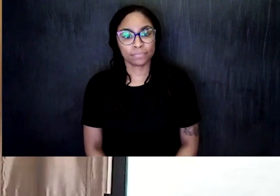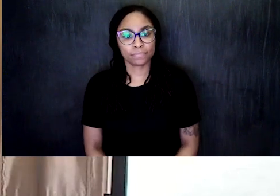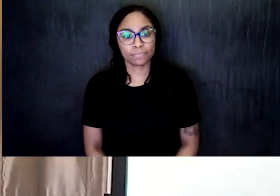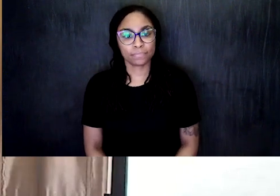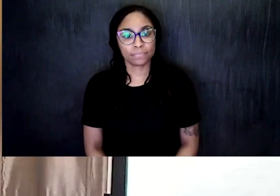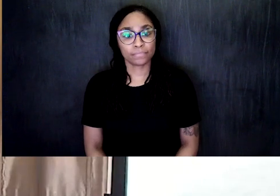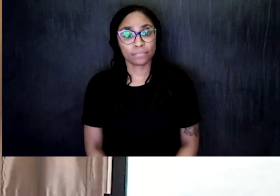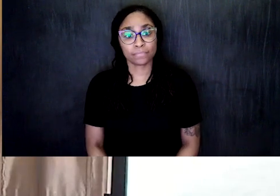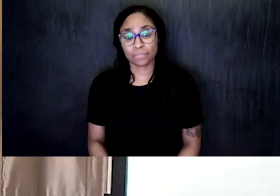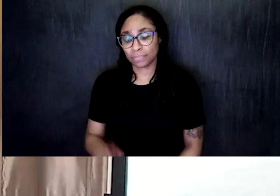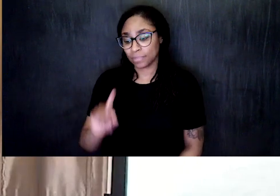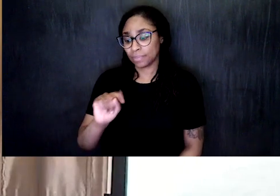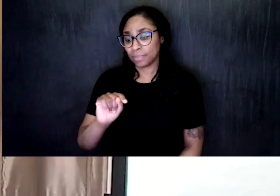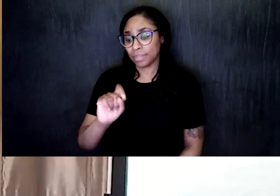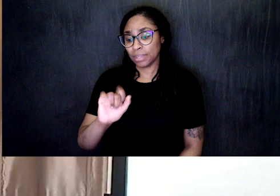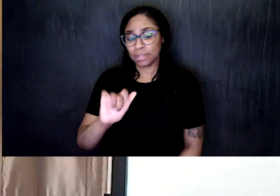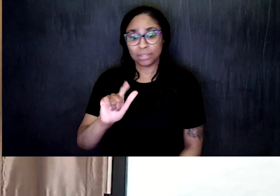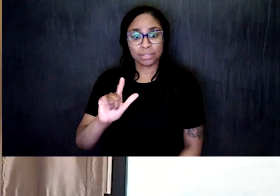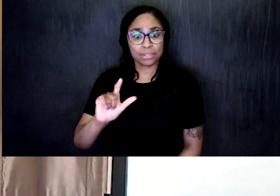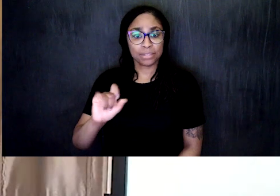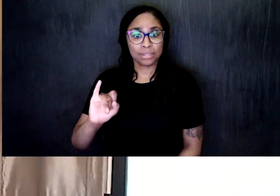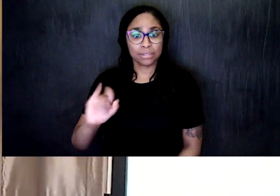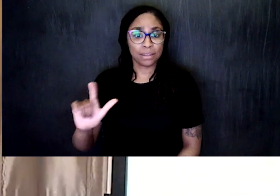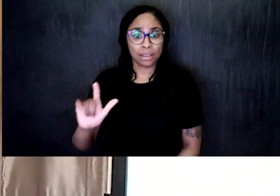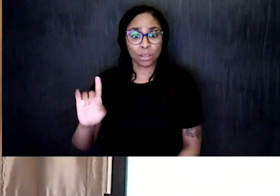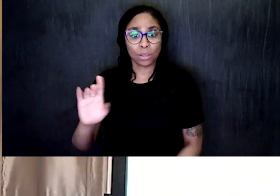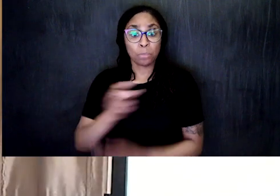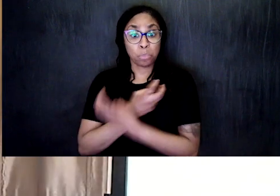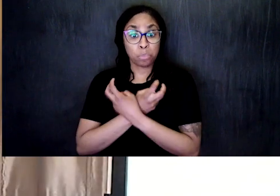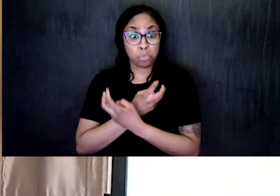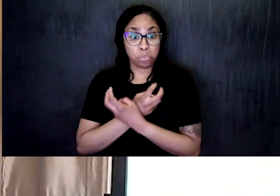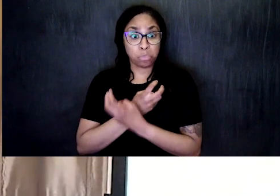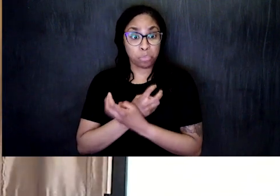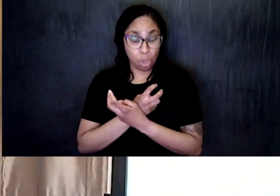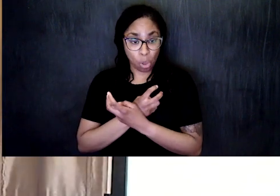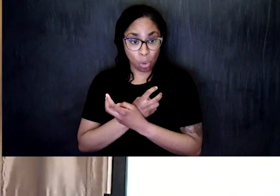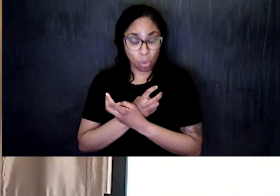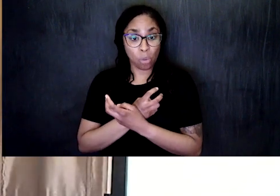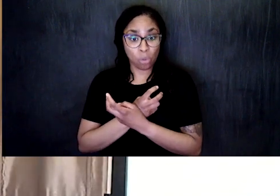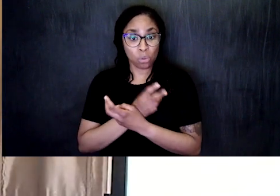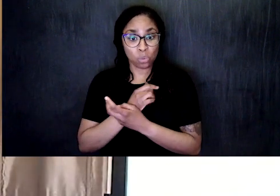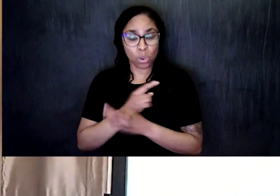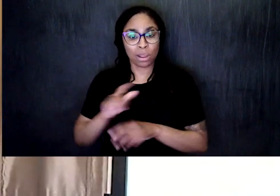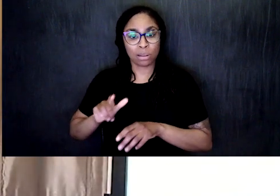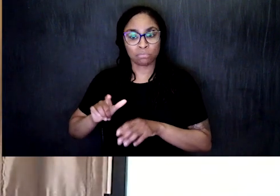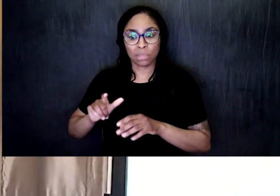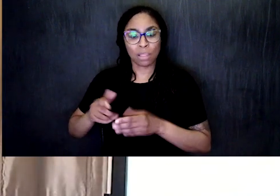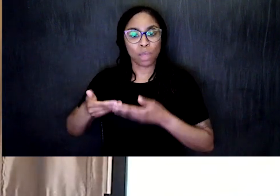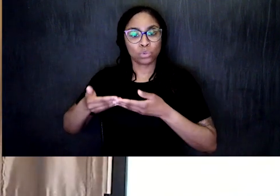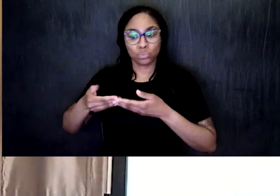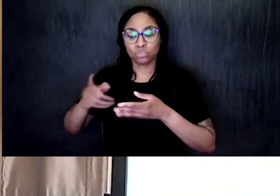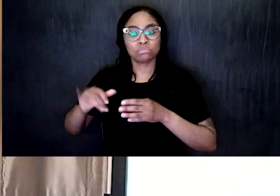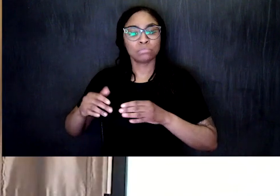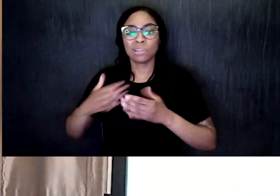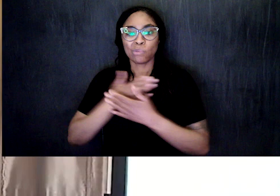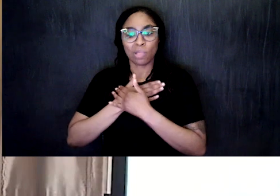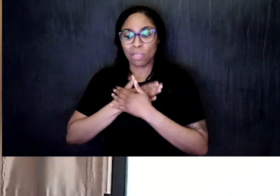We're going to drop that tailbone and walk because I'll really support that leg.